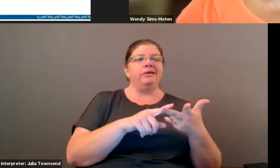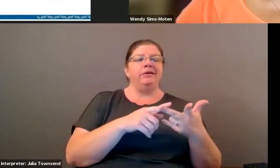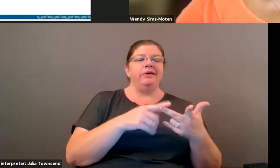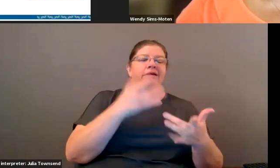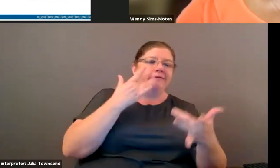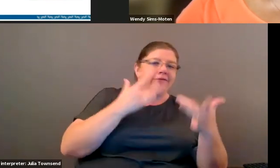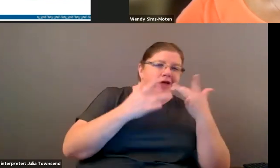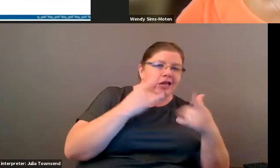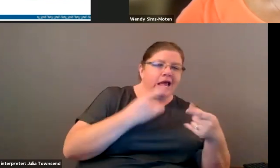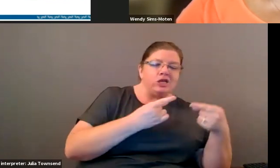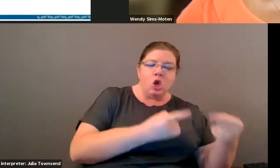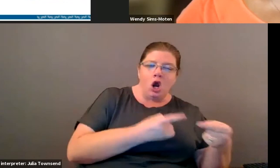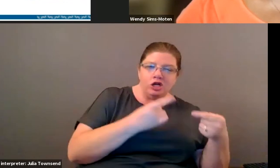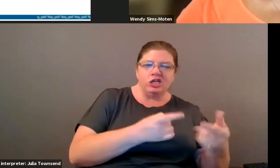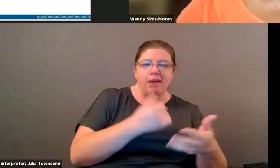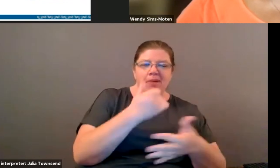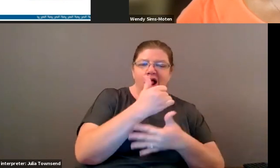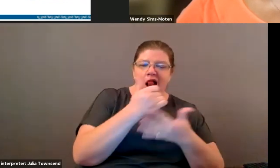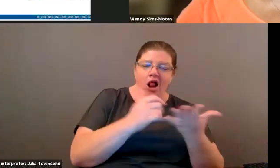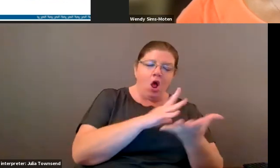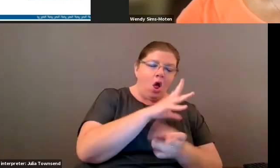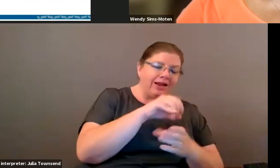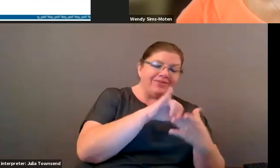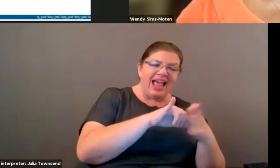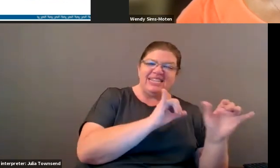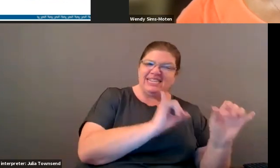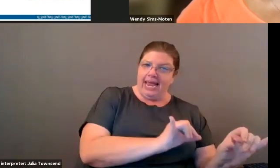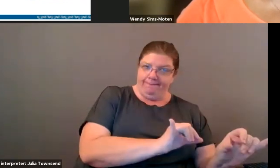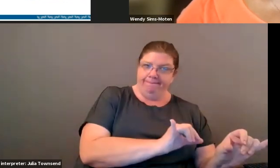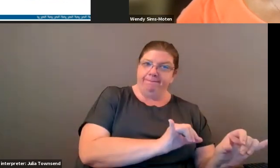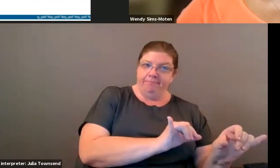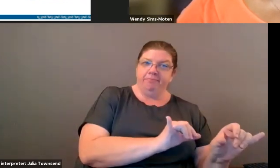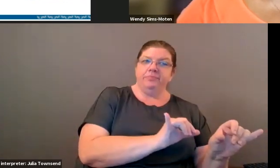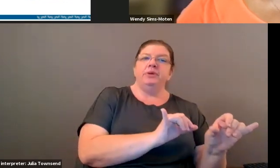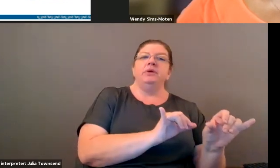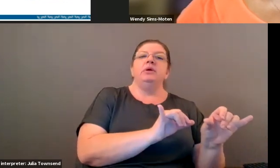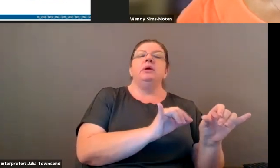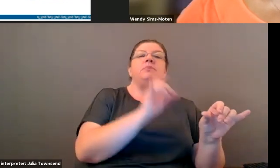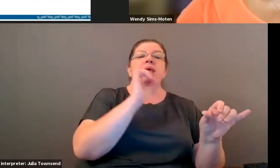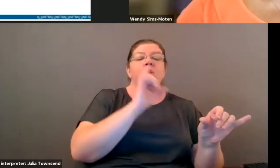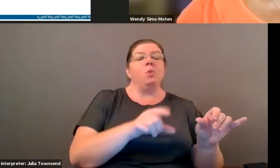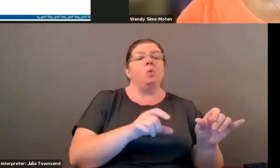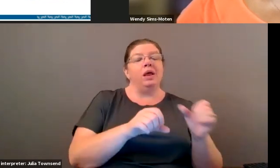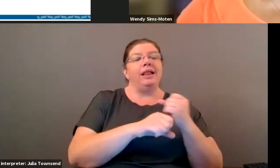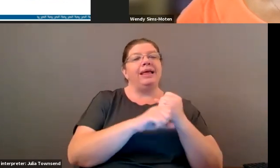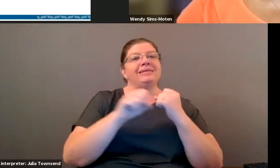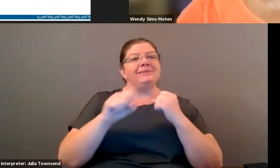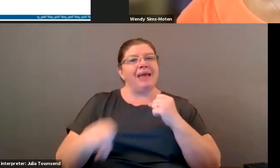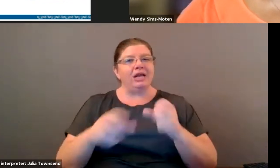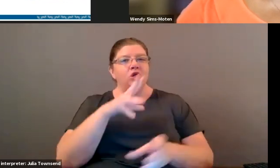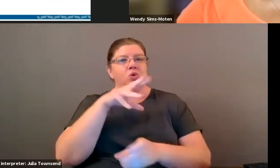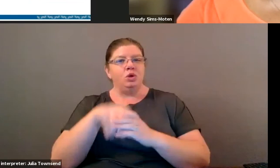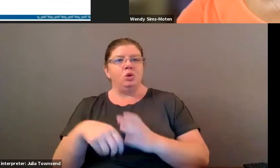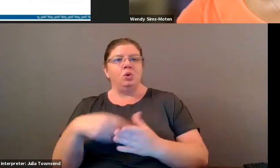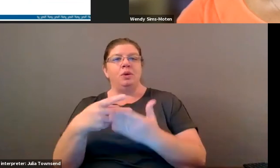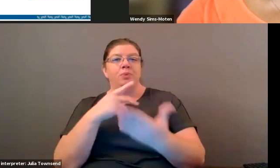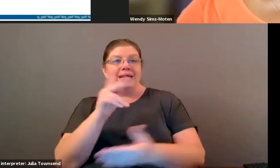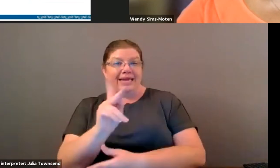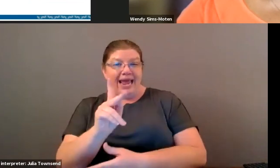a priority for the grants. All of that will stay the same. They're just going to expand it to include pre-K and TK.